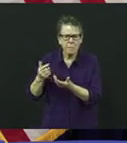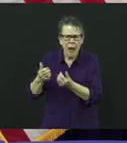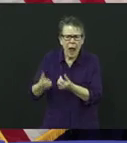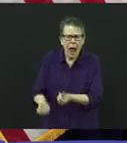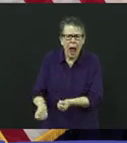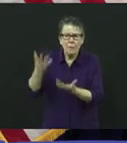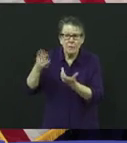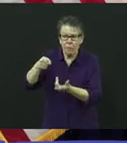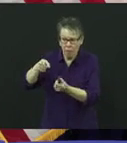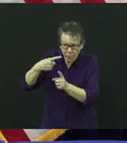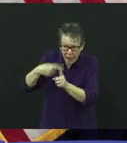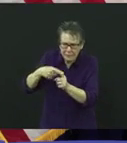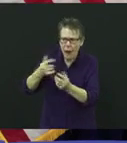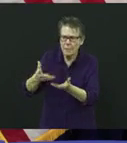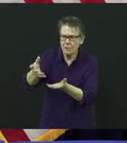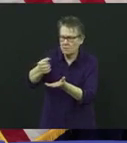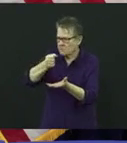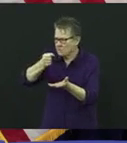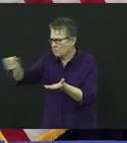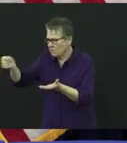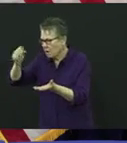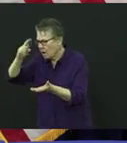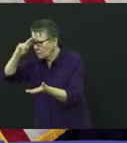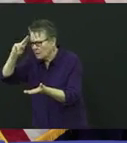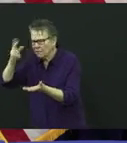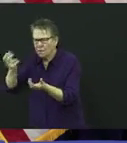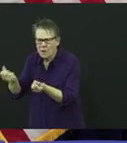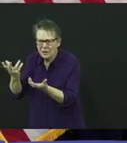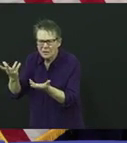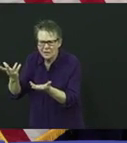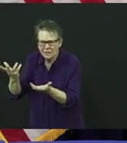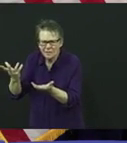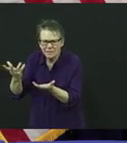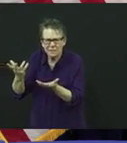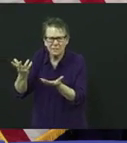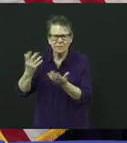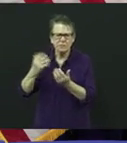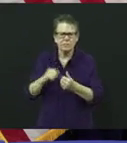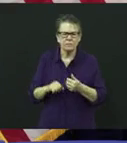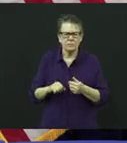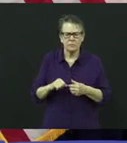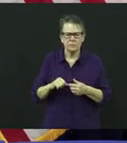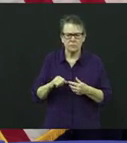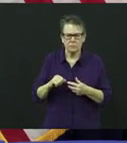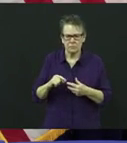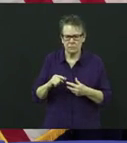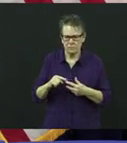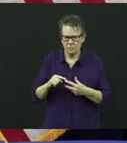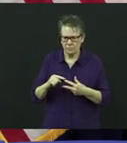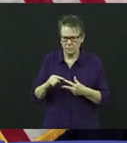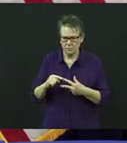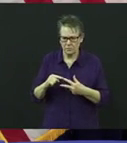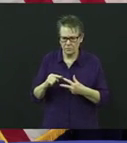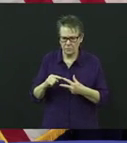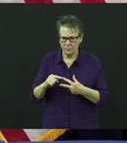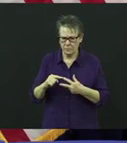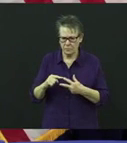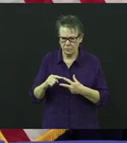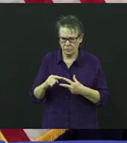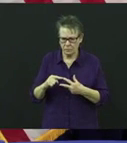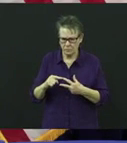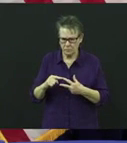bailout package in its current form do enough to address your concerns about the state's ability to cover unemployment claims in New Jersey? Does our state